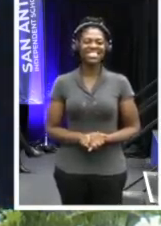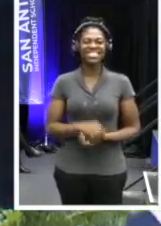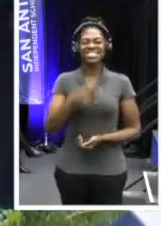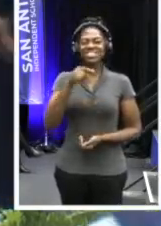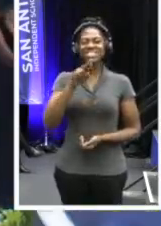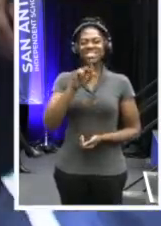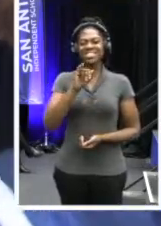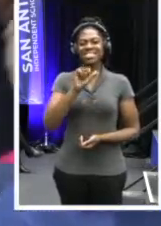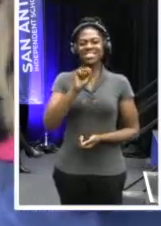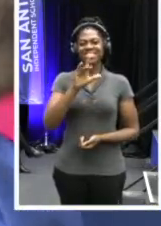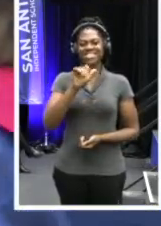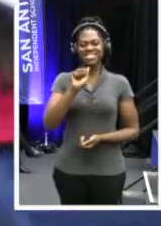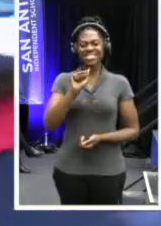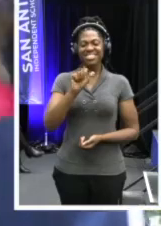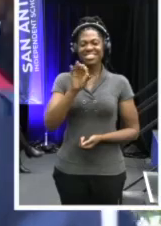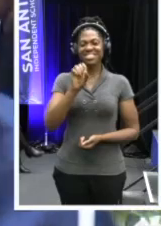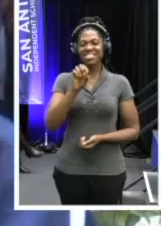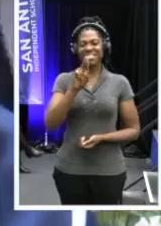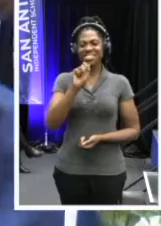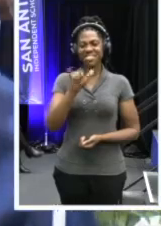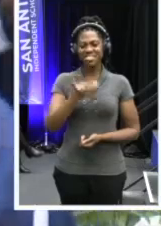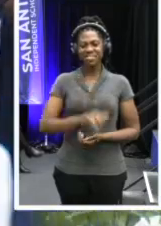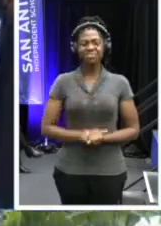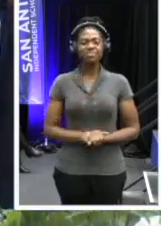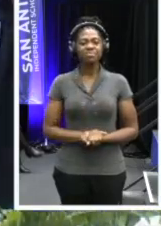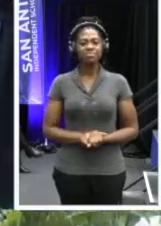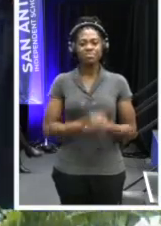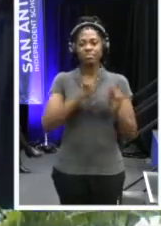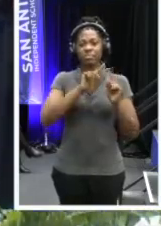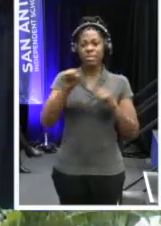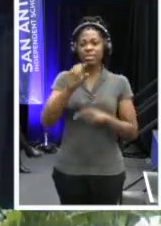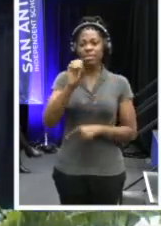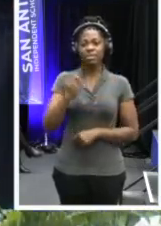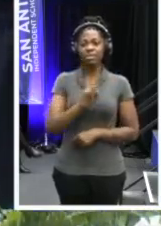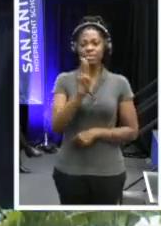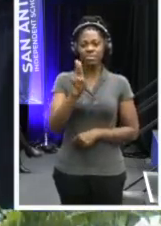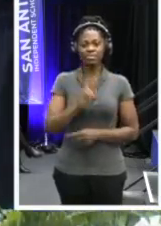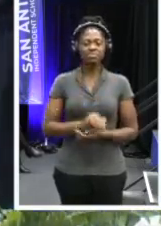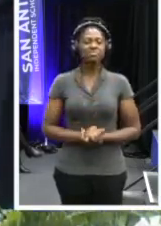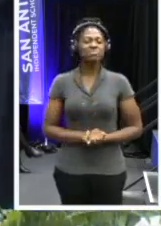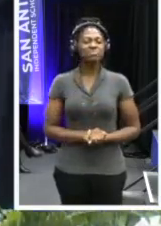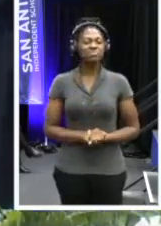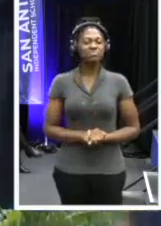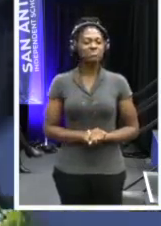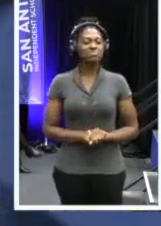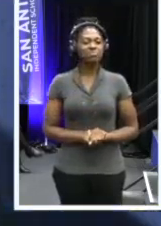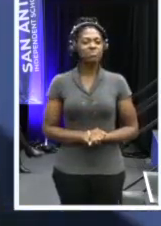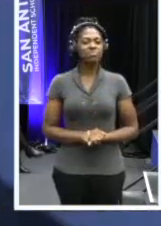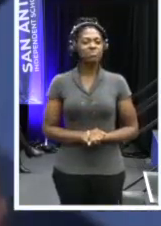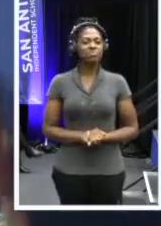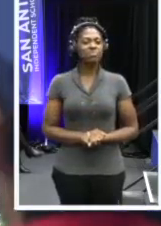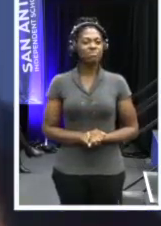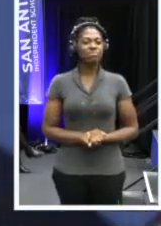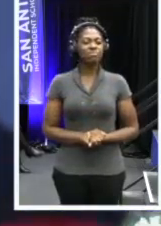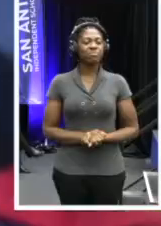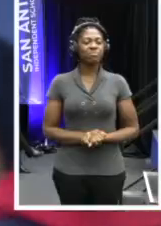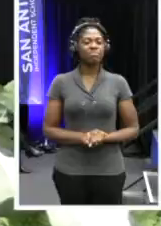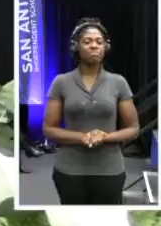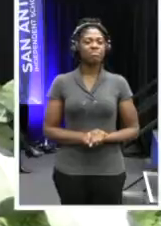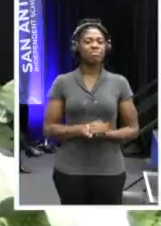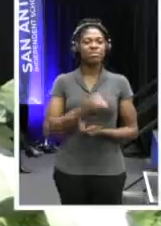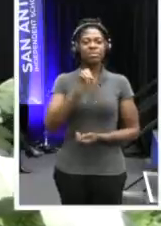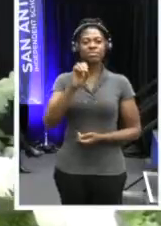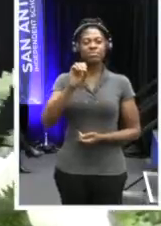Priscilla Nicole Foray will be attending Our Lady of the Lake University, recipient of the Our Lady of the